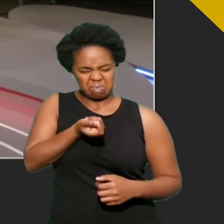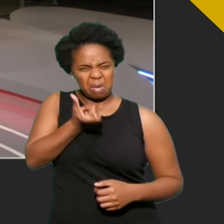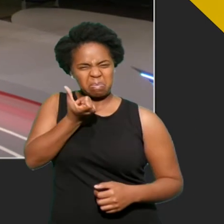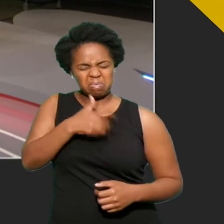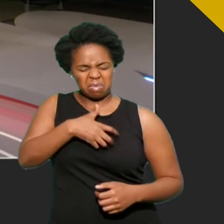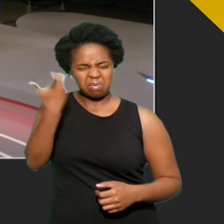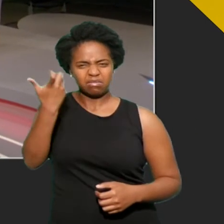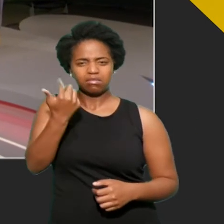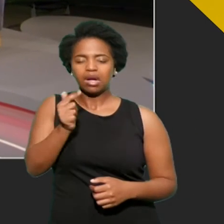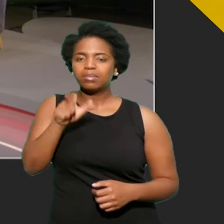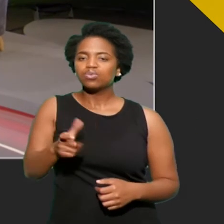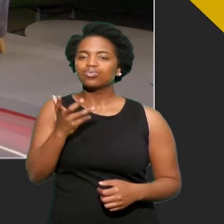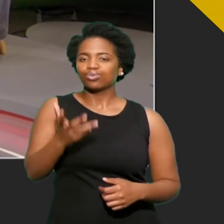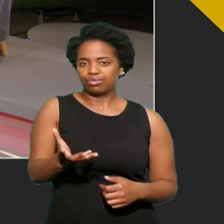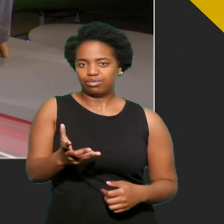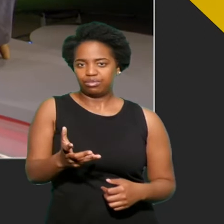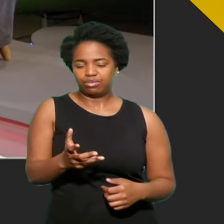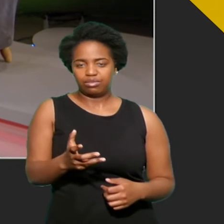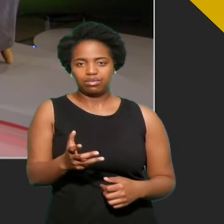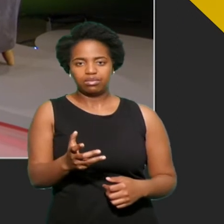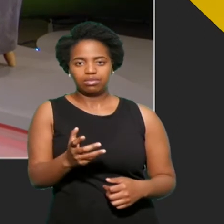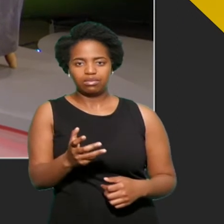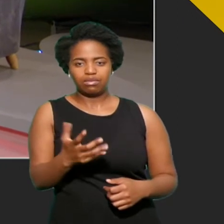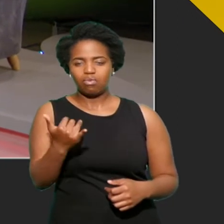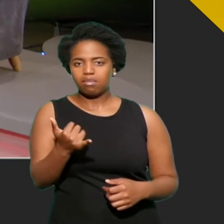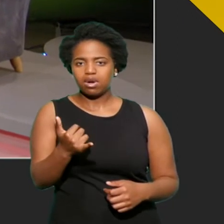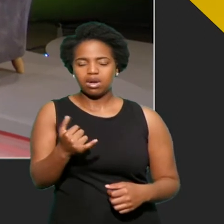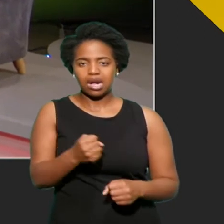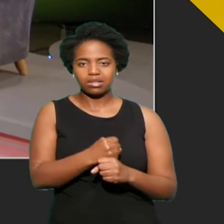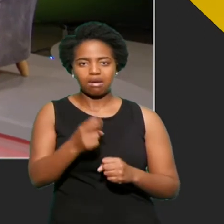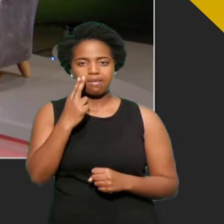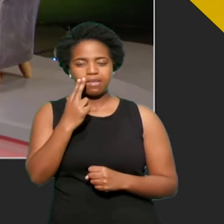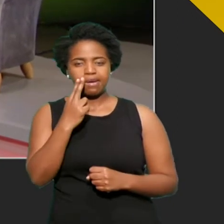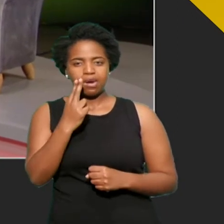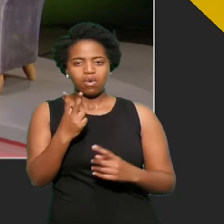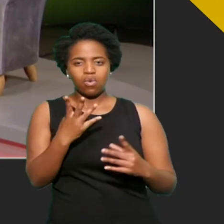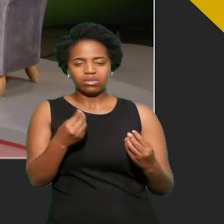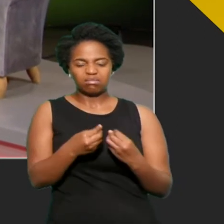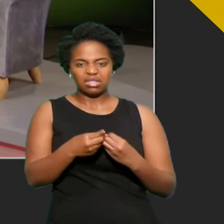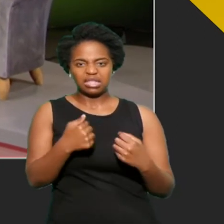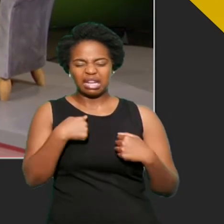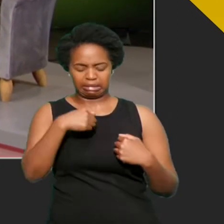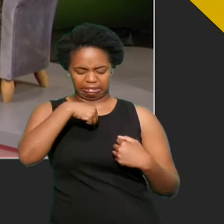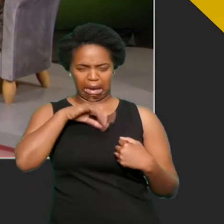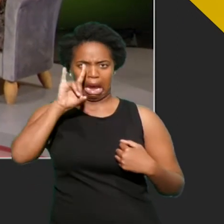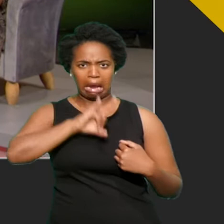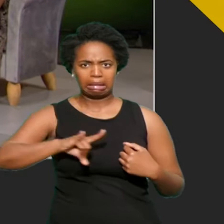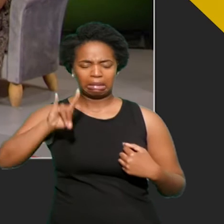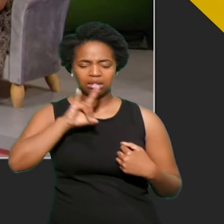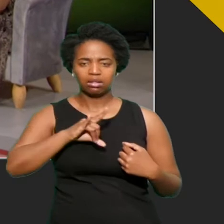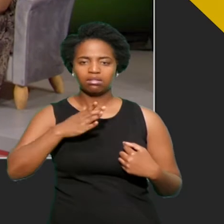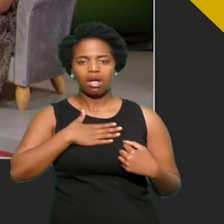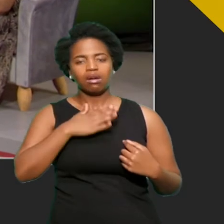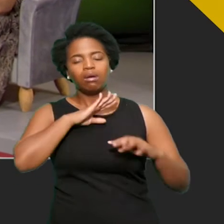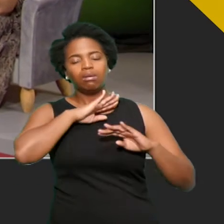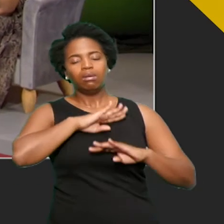time. So mangabe he didn't smoke uvela avukwe isilwane nje and then makaseka right seka come